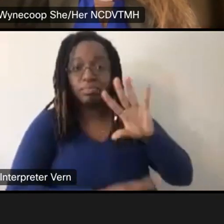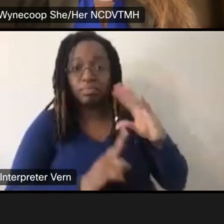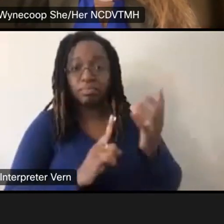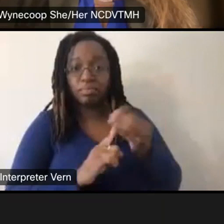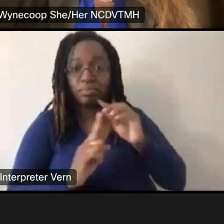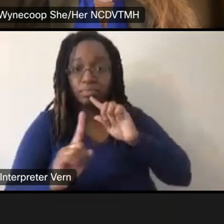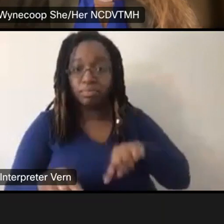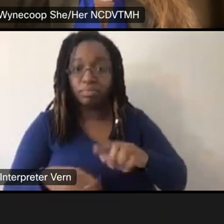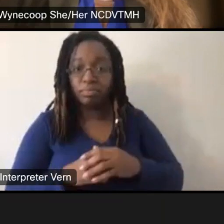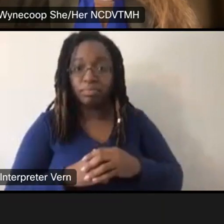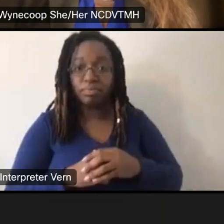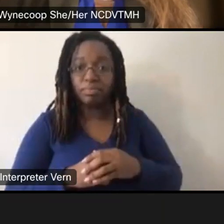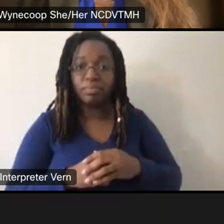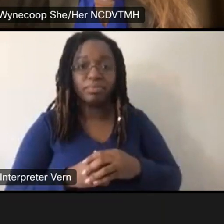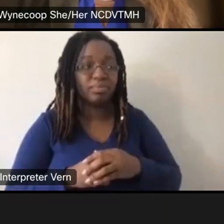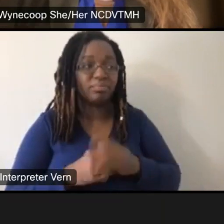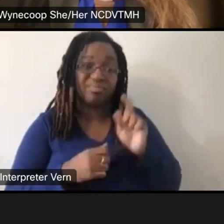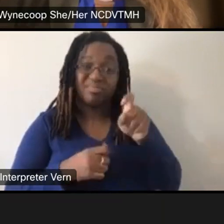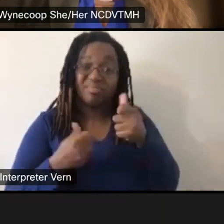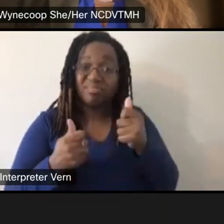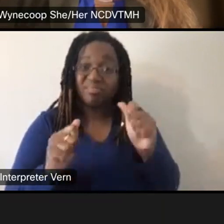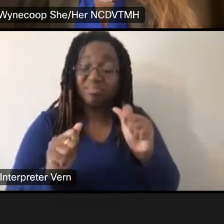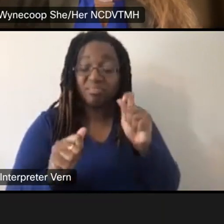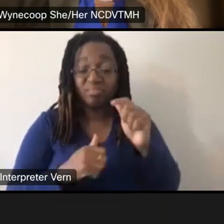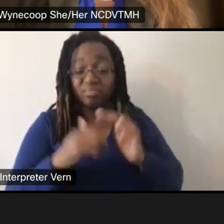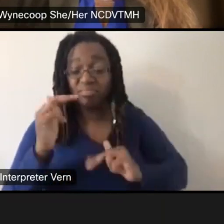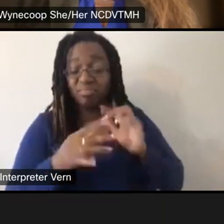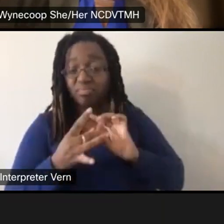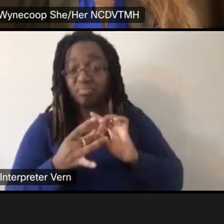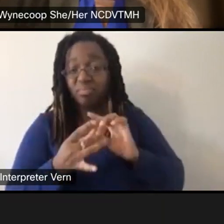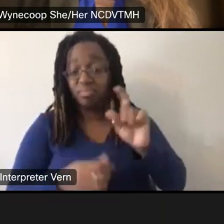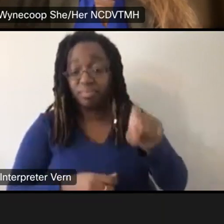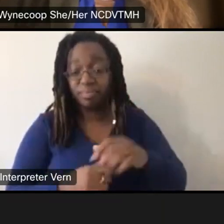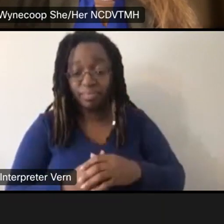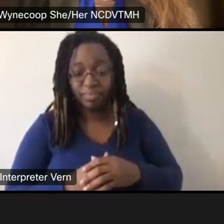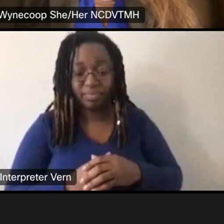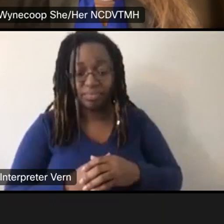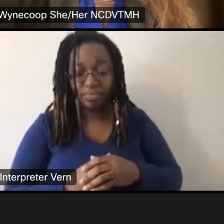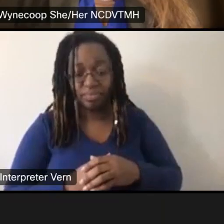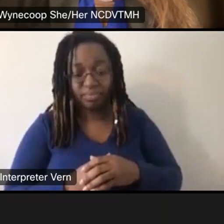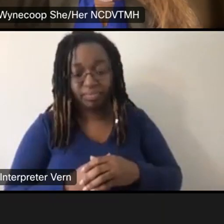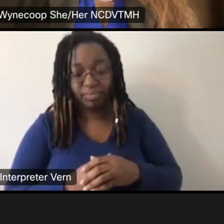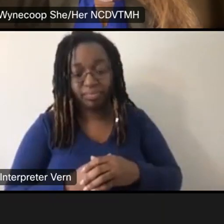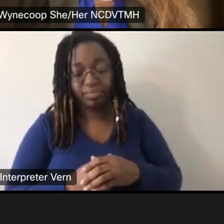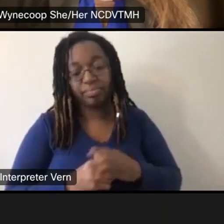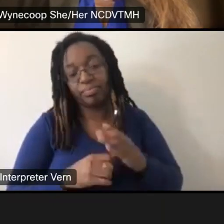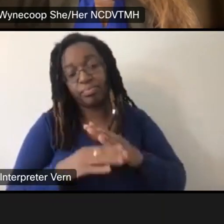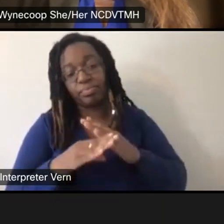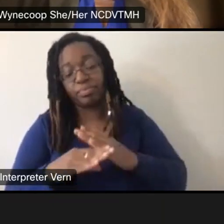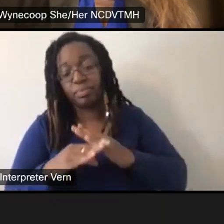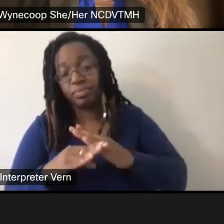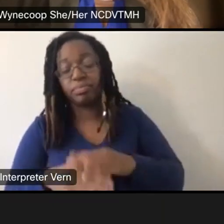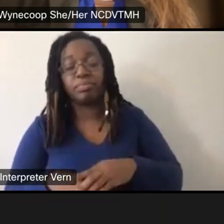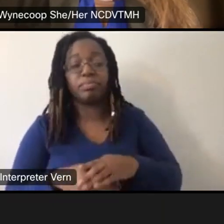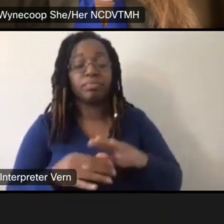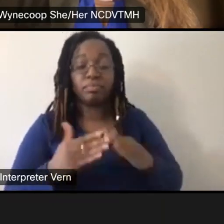it's an intentional action. It's about relationship building with these various communities and communities of color, with